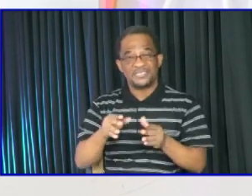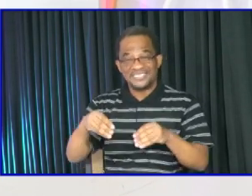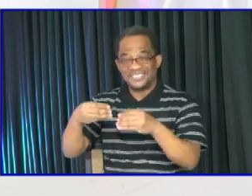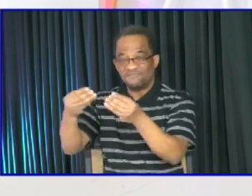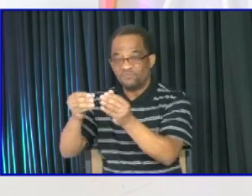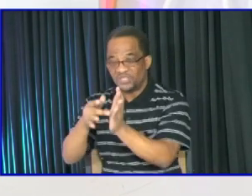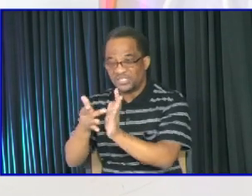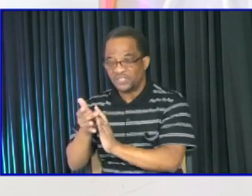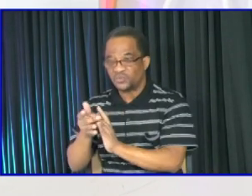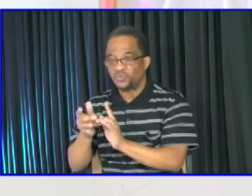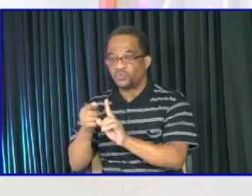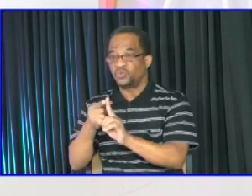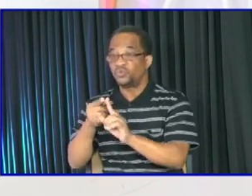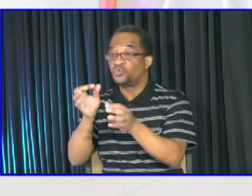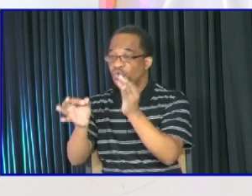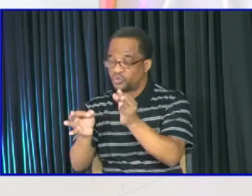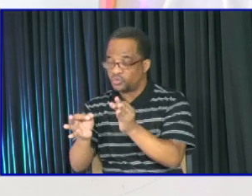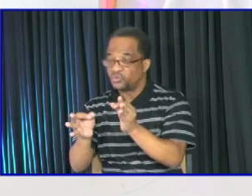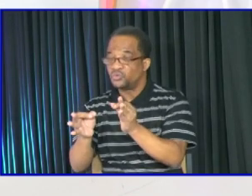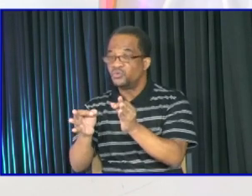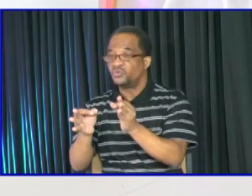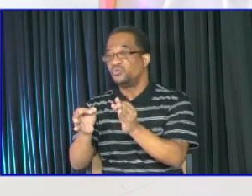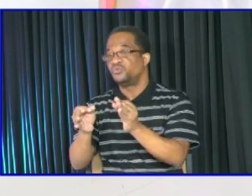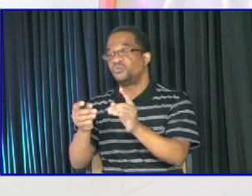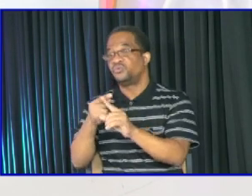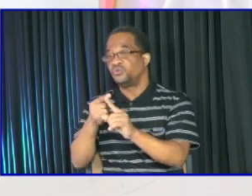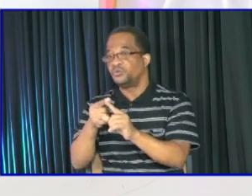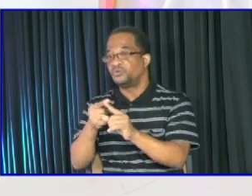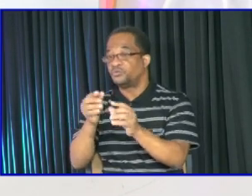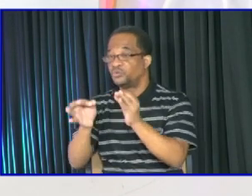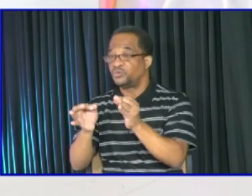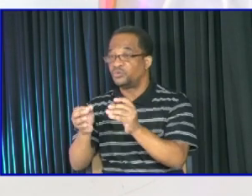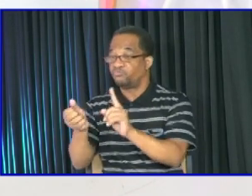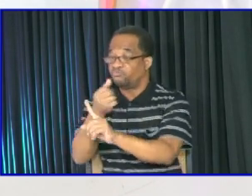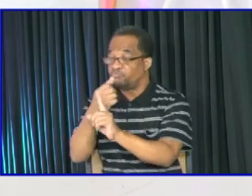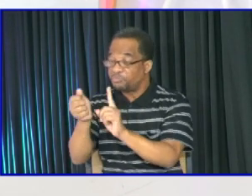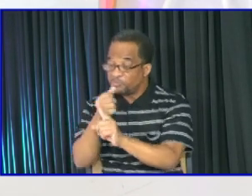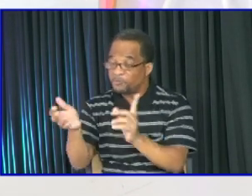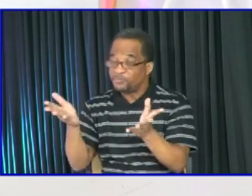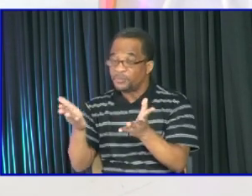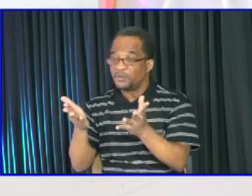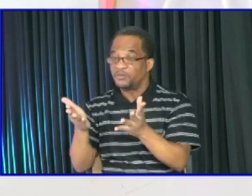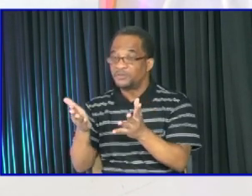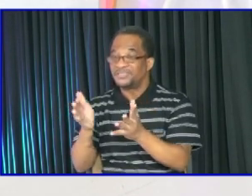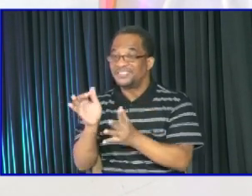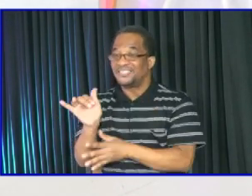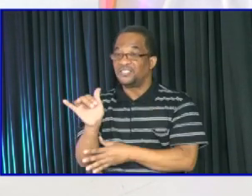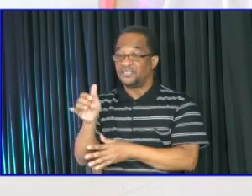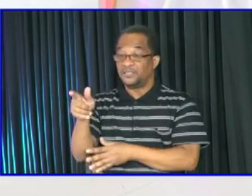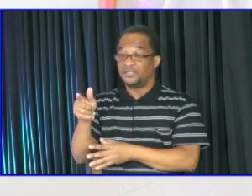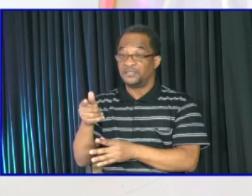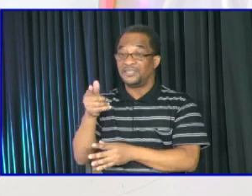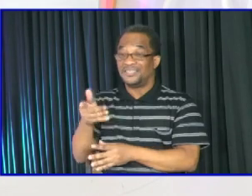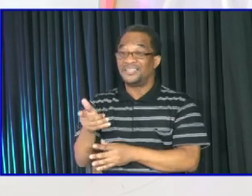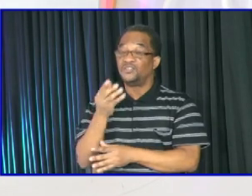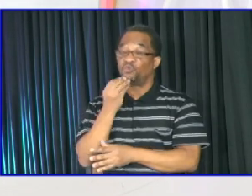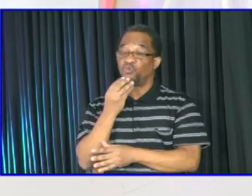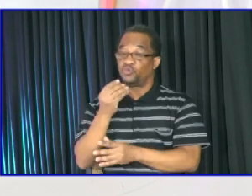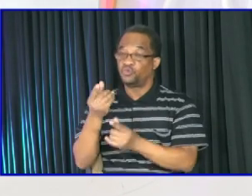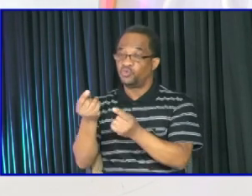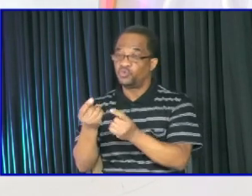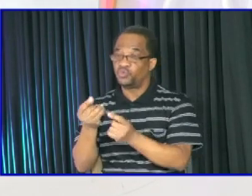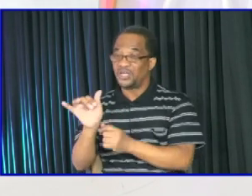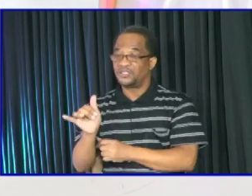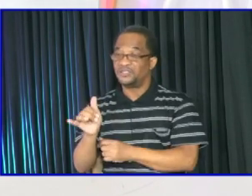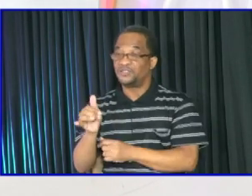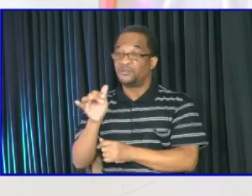over to be judged, to be punished, to be persecuted, the fact that they did that was a fulfillment of Bible